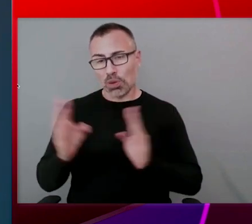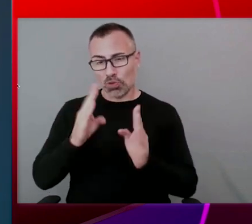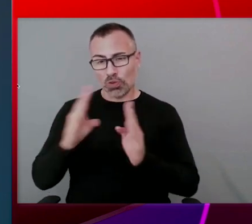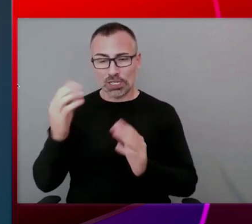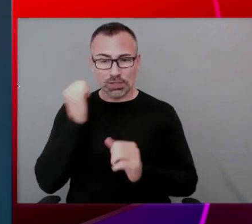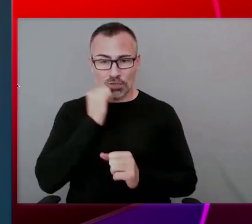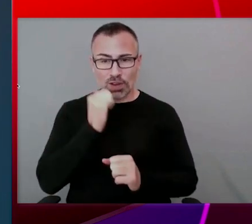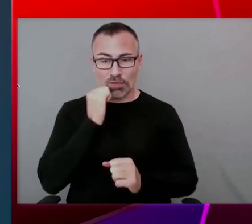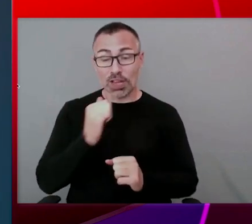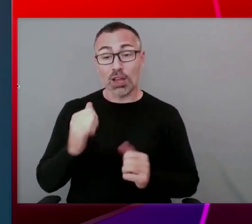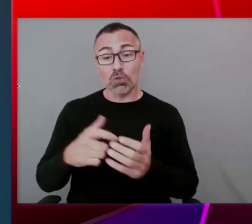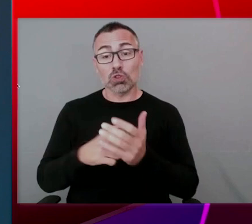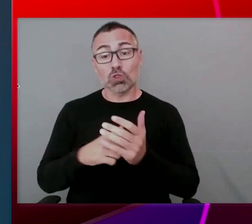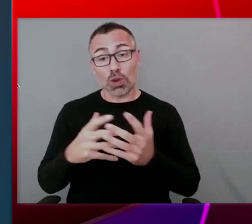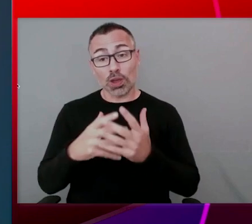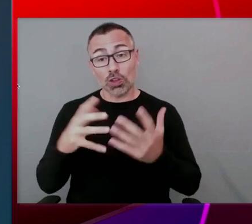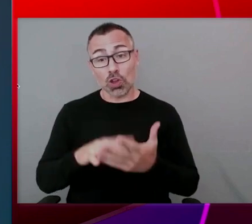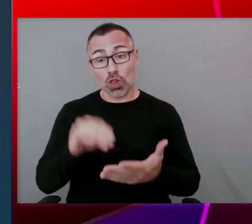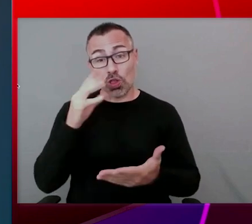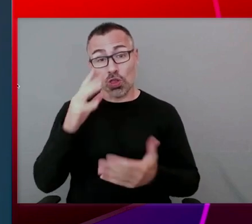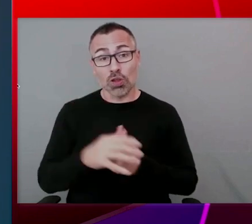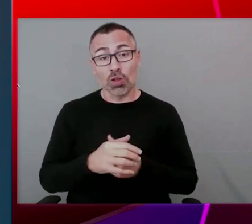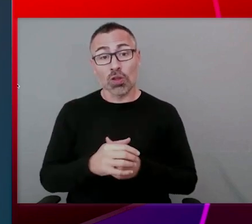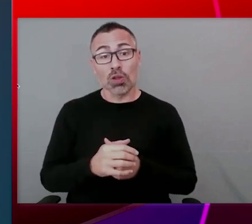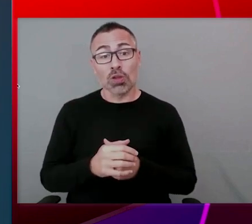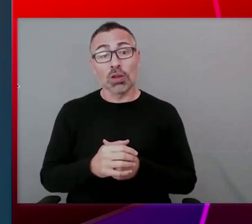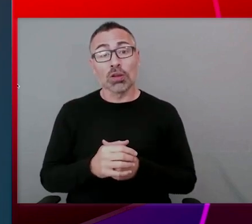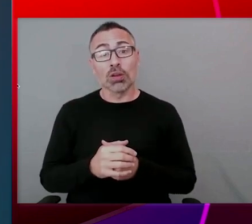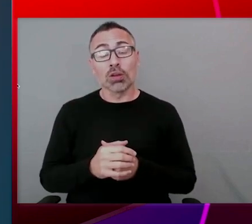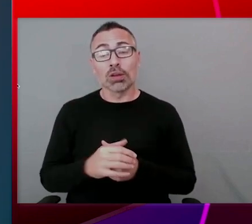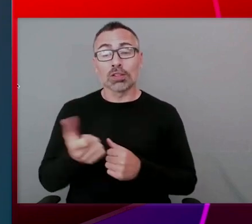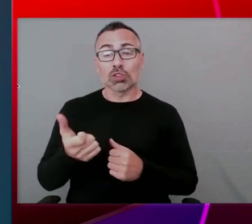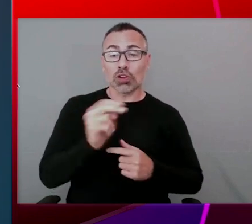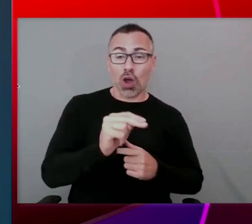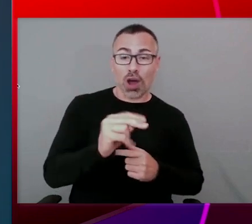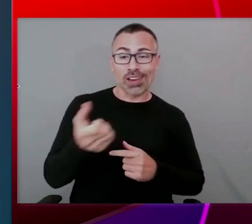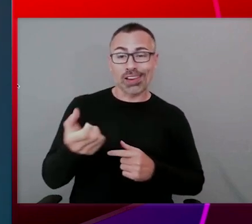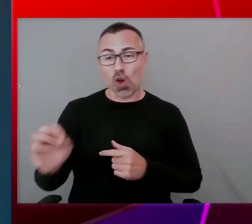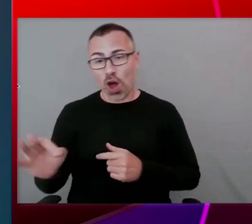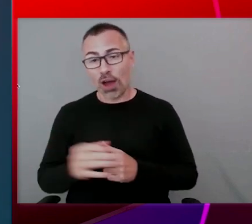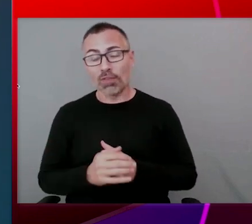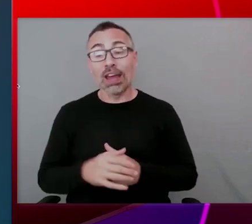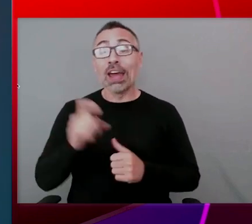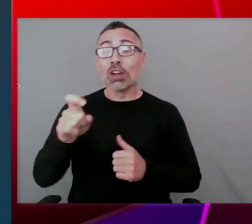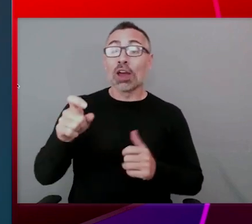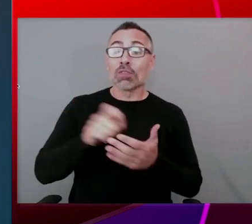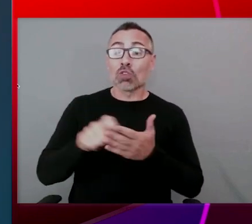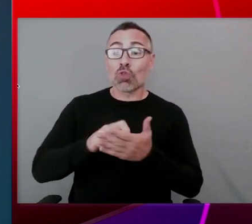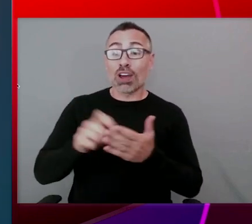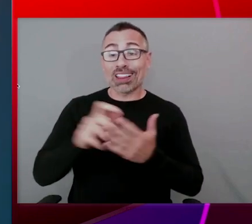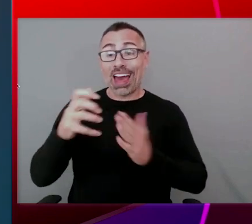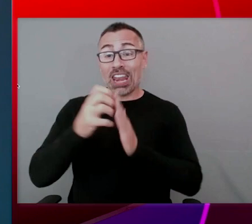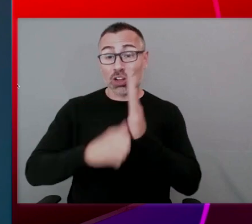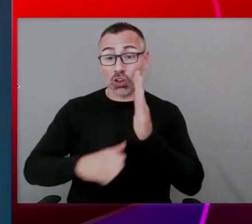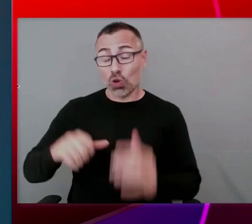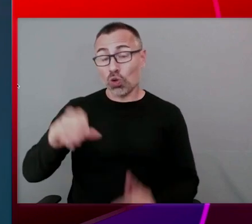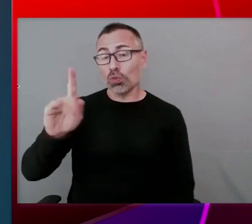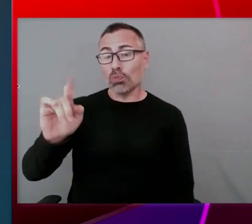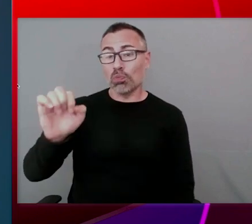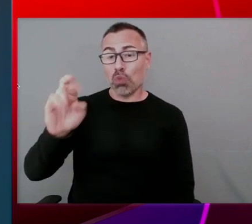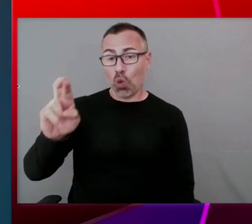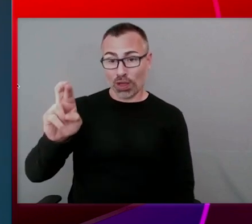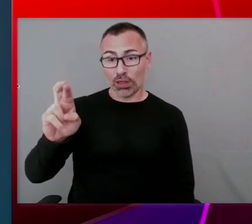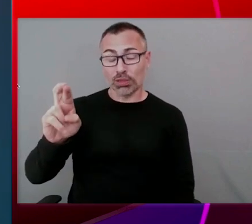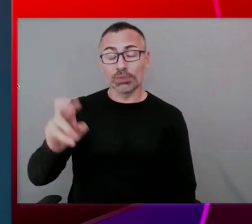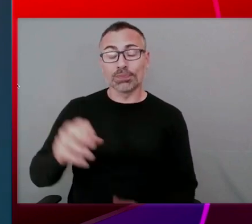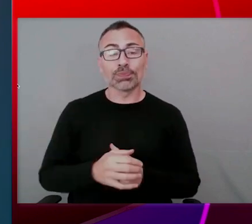about it and context switching between them. Second, you have to write a lot of boilerplate code because many of these tools are general purpose. And it